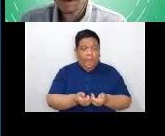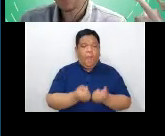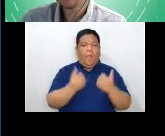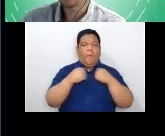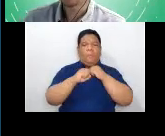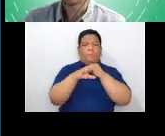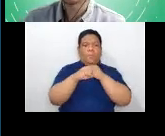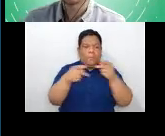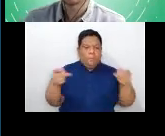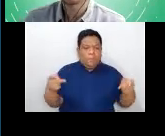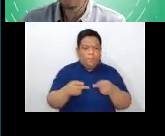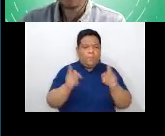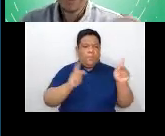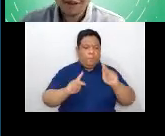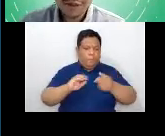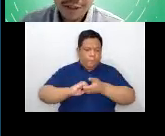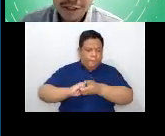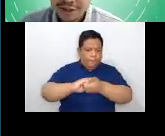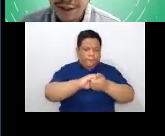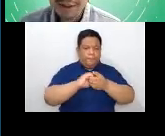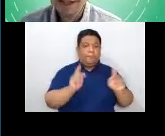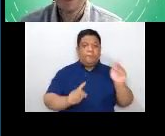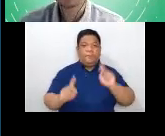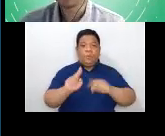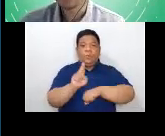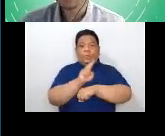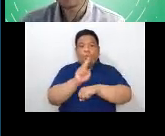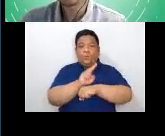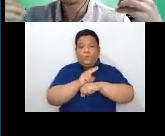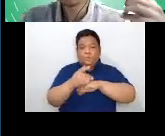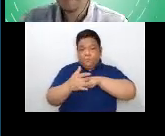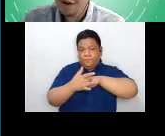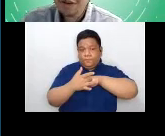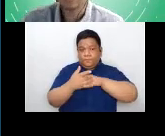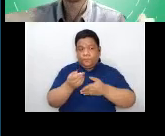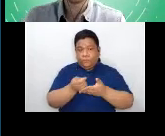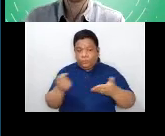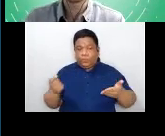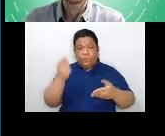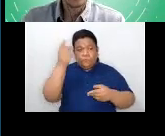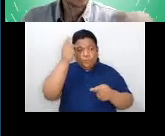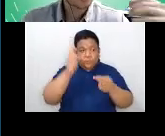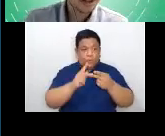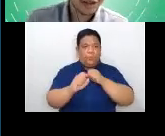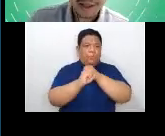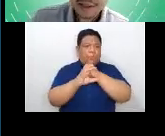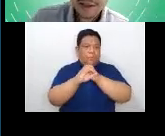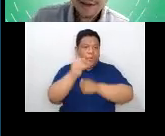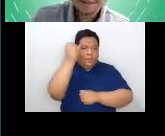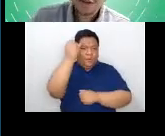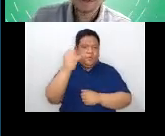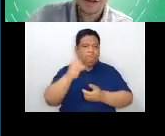people collaborate together, where people use digital fabrication tools to promote their own ideas, to work